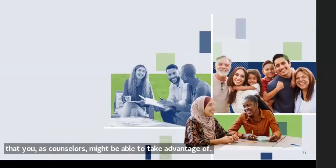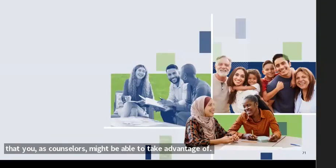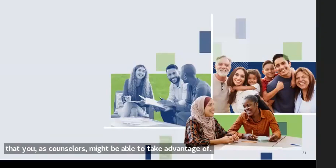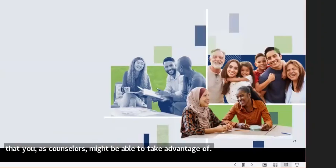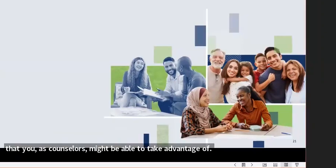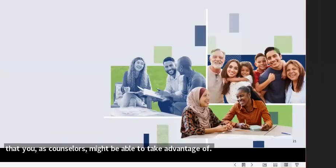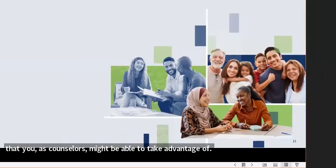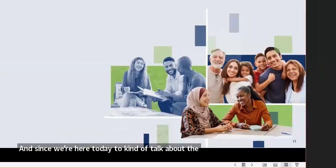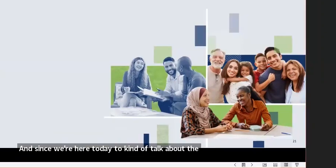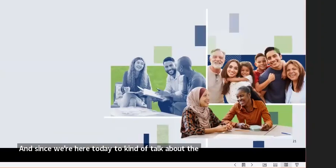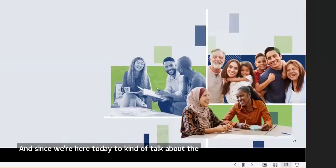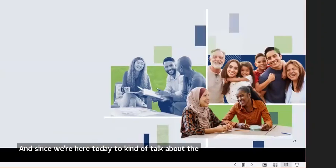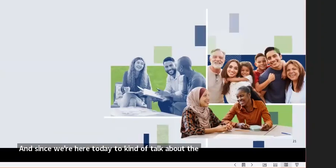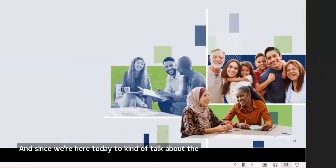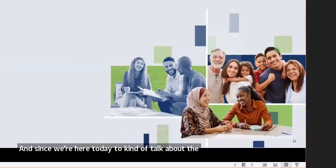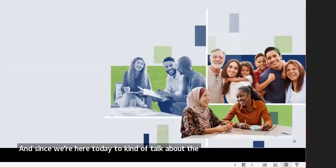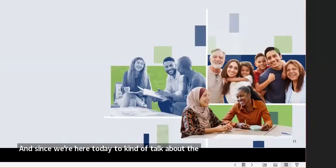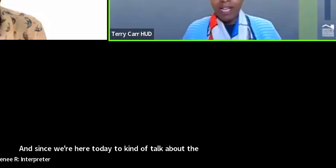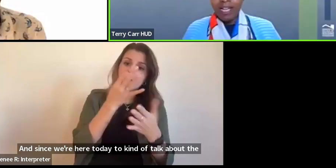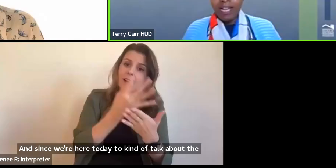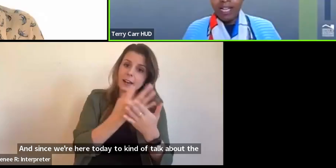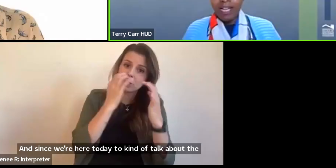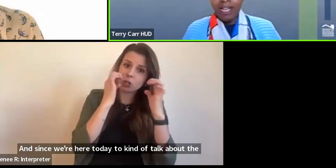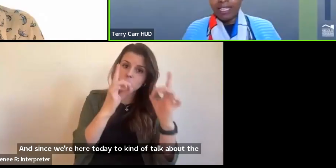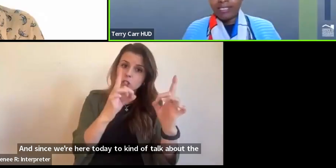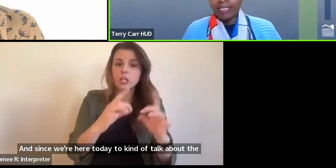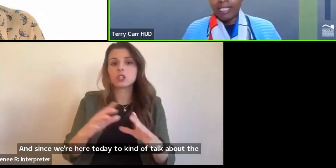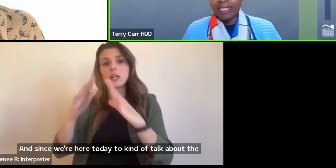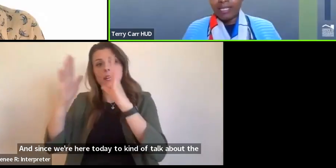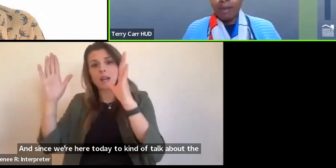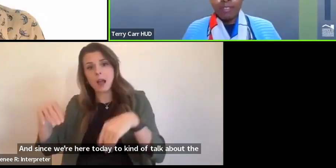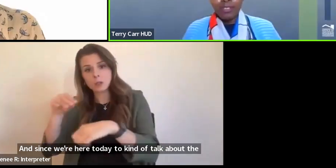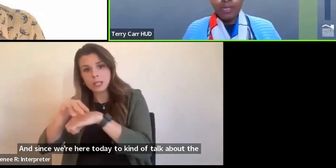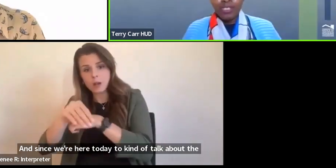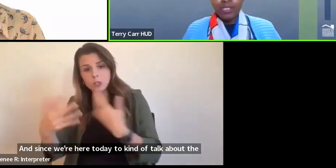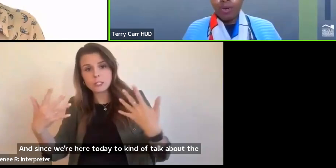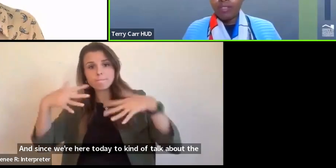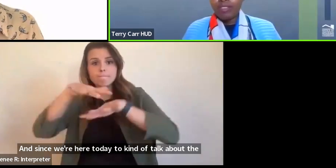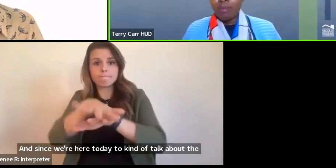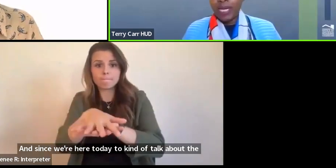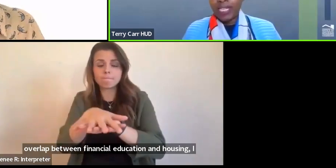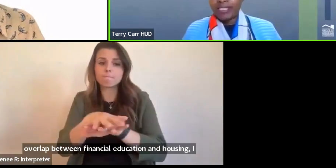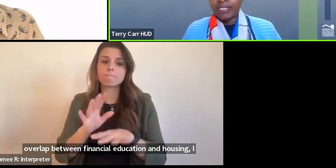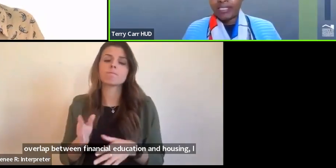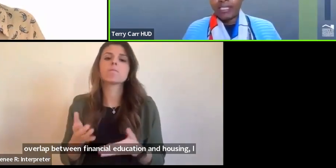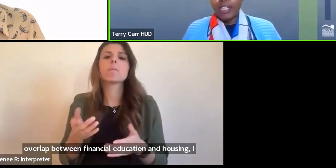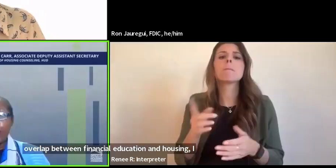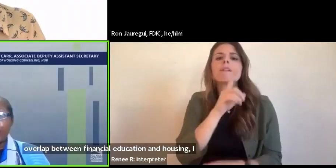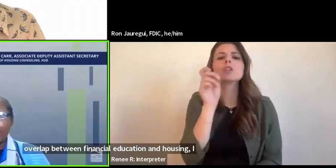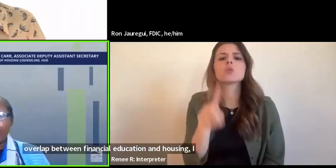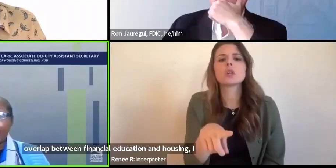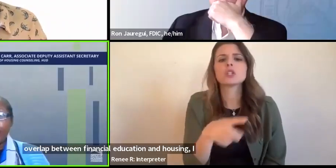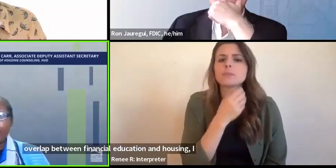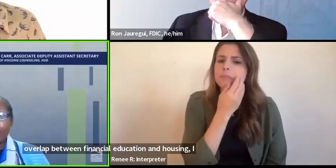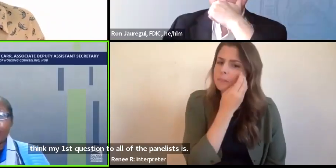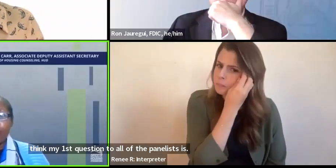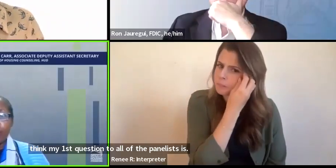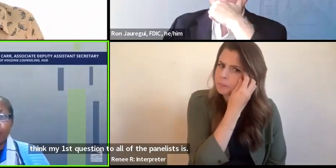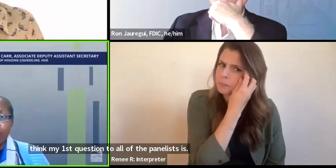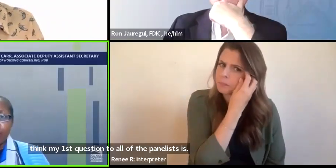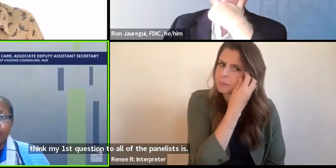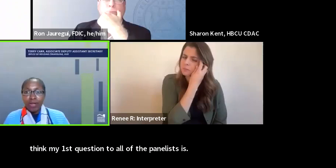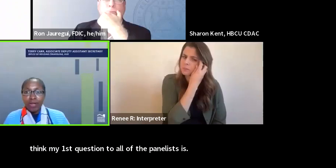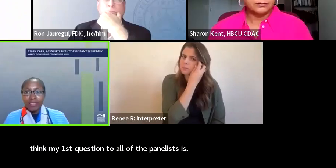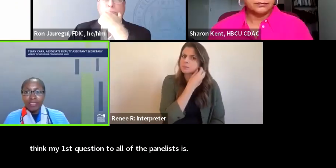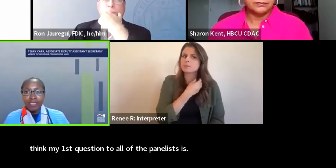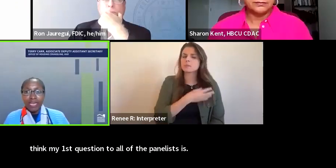overlap between financial education and housing counseling, I think my first question to all of the panelists is, do you think there's a bigger role